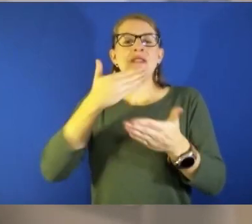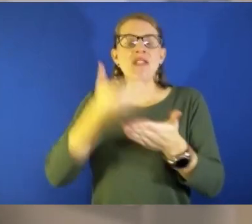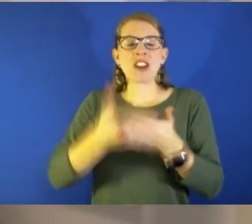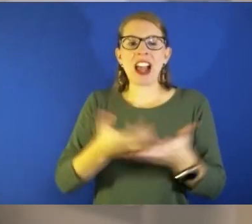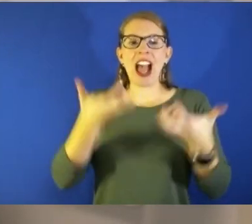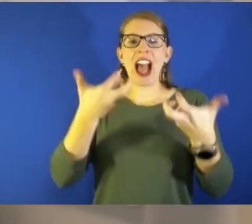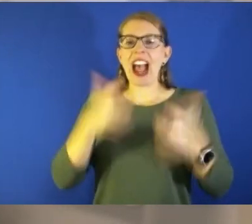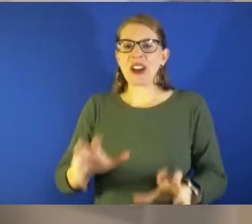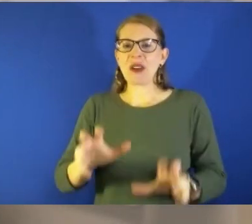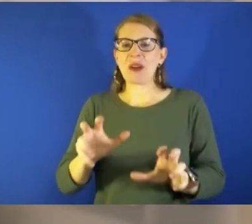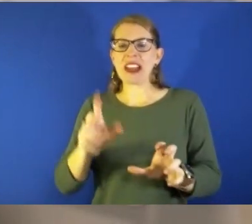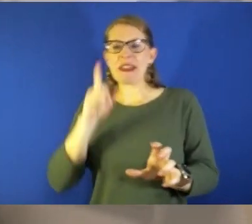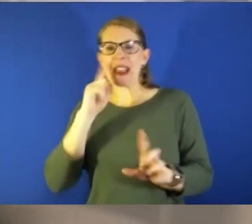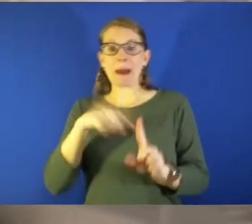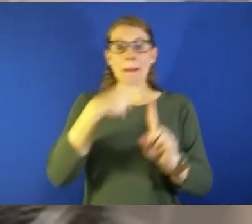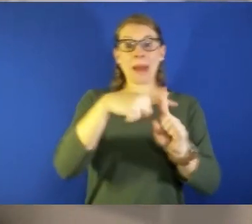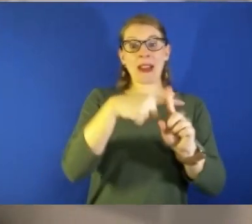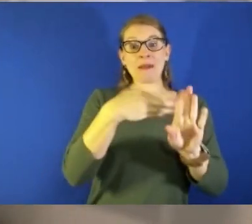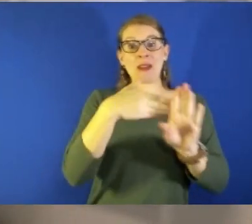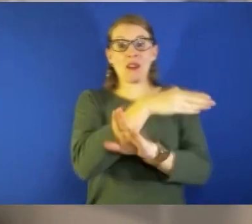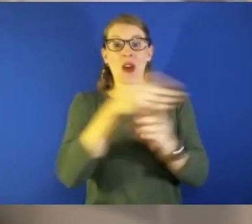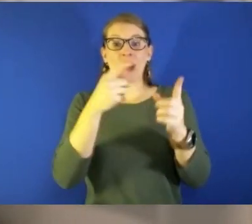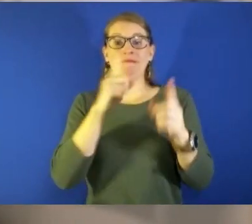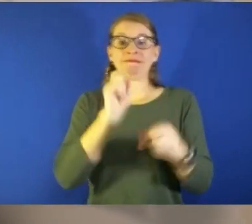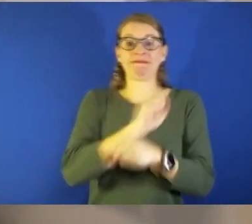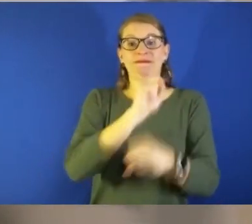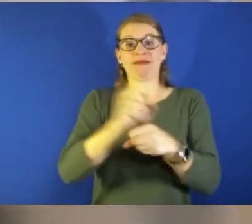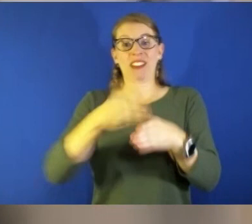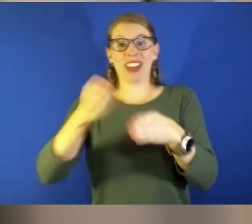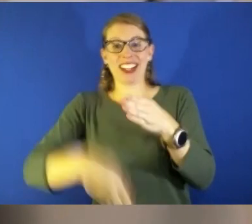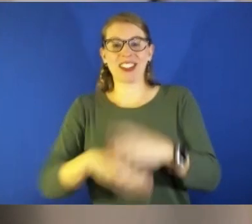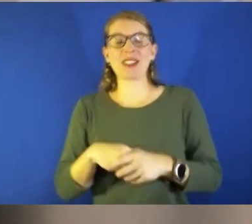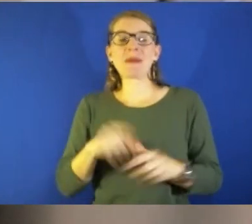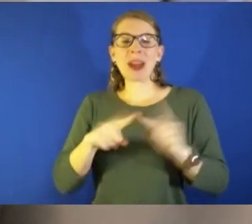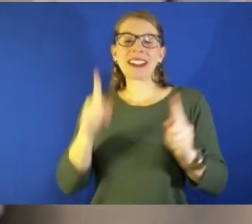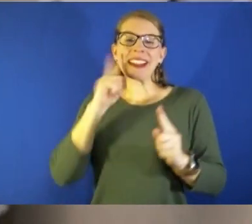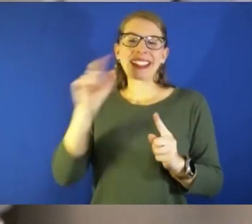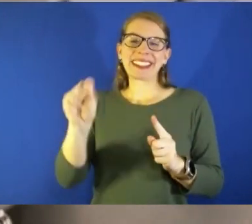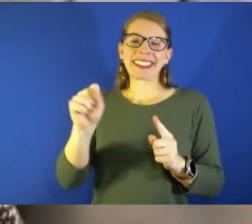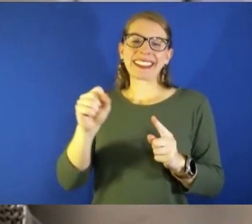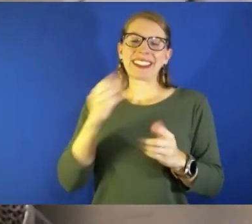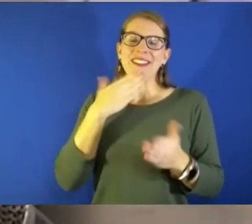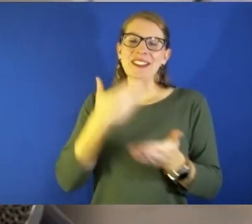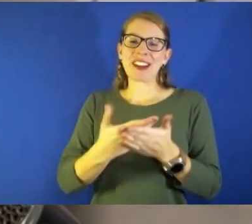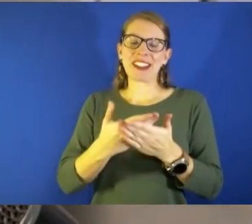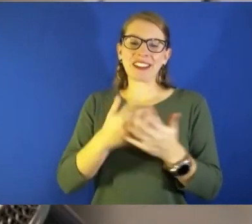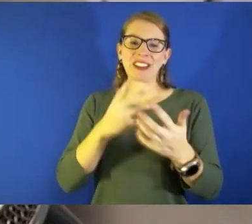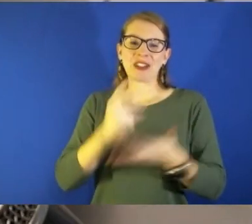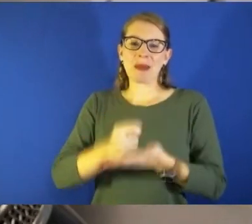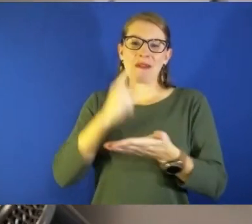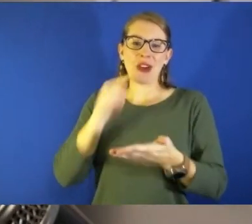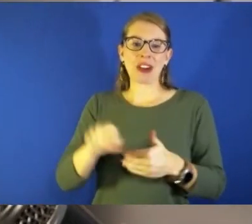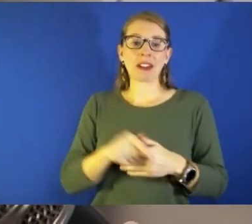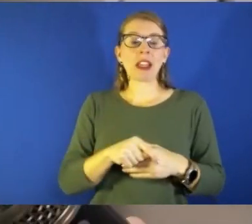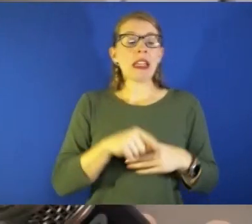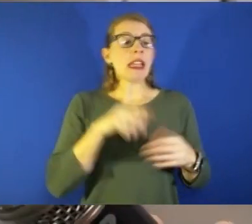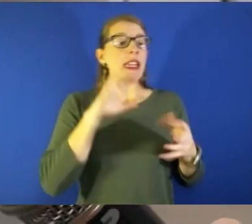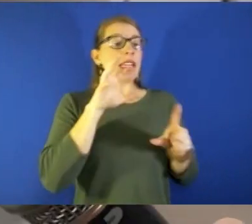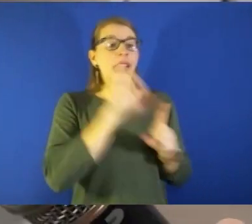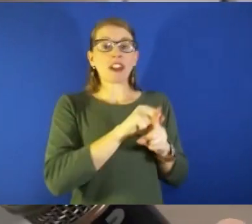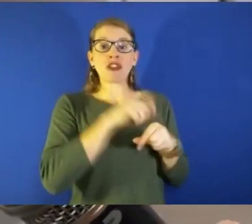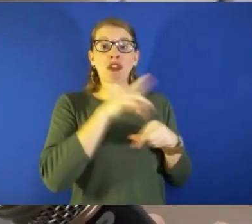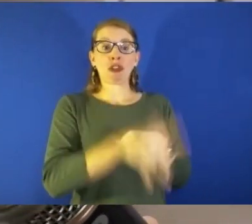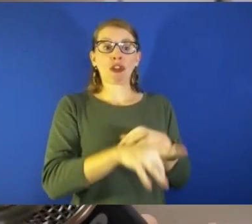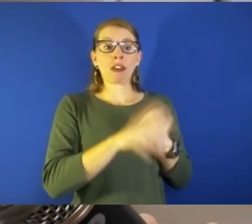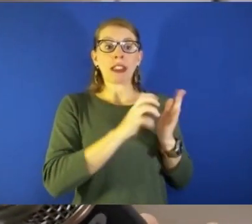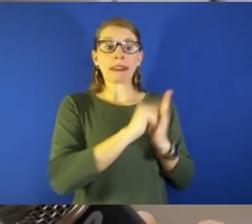but everything's going wonderfully so far. When we talk about catching cancer early and that being the ideal patient for the